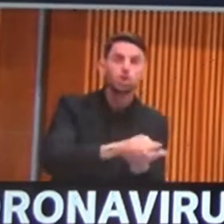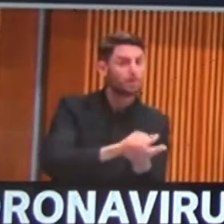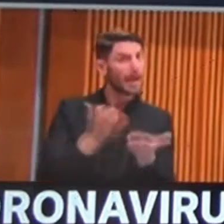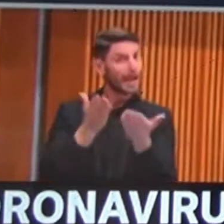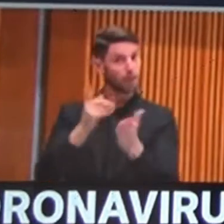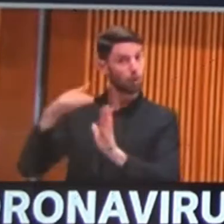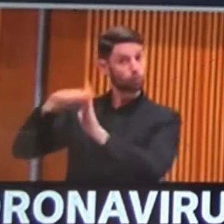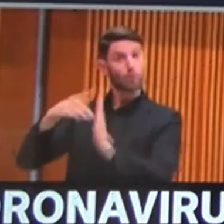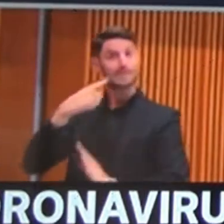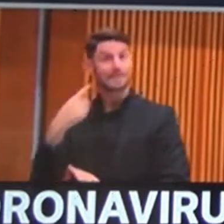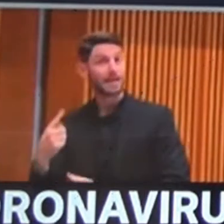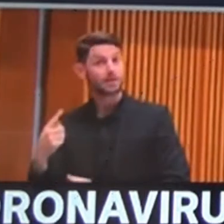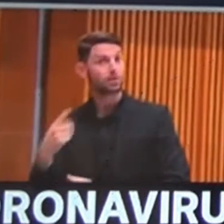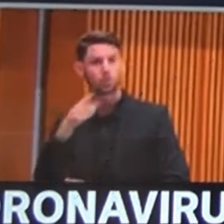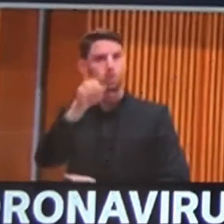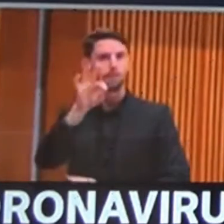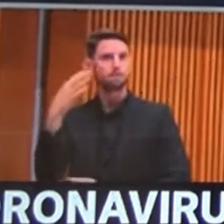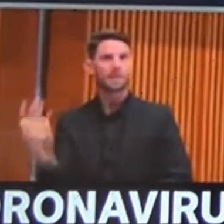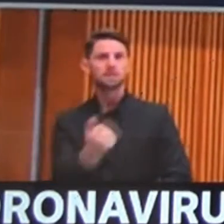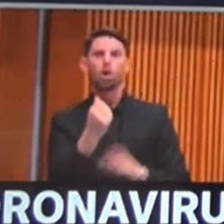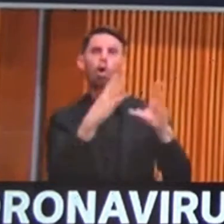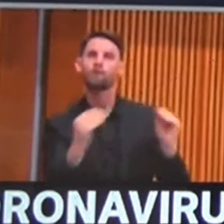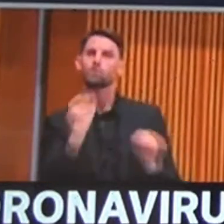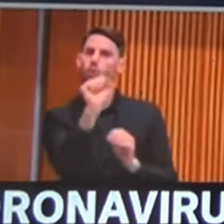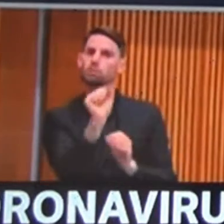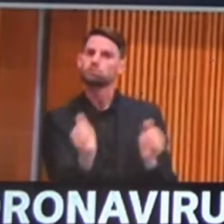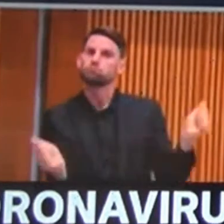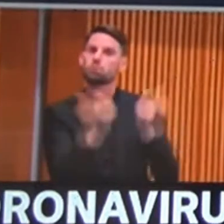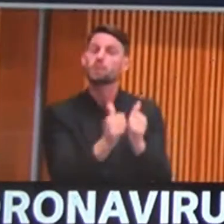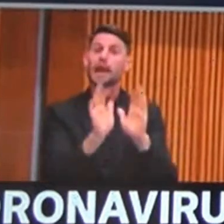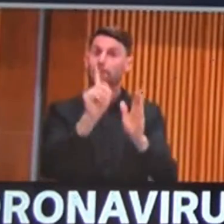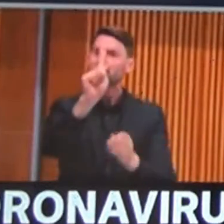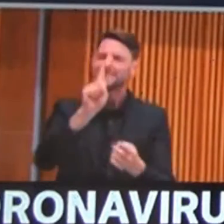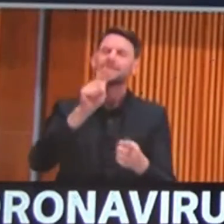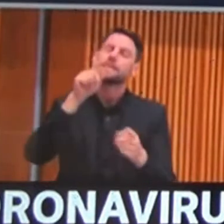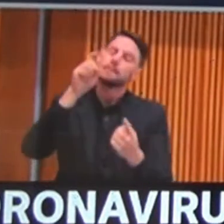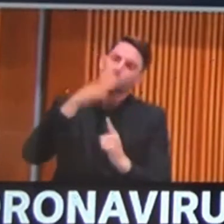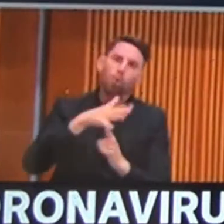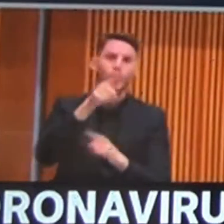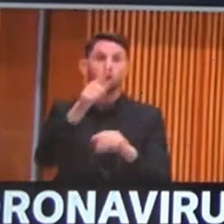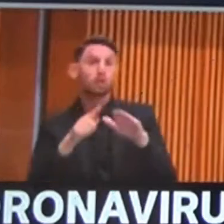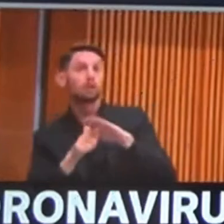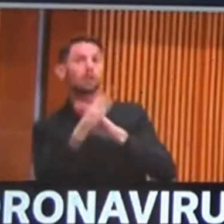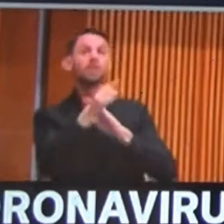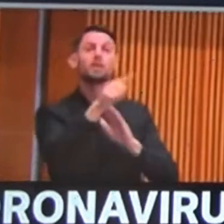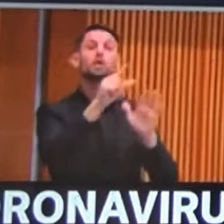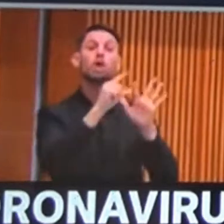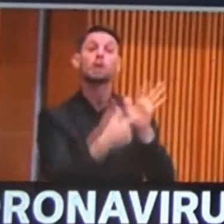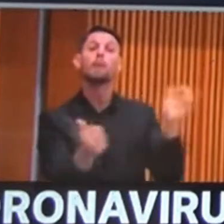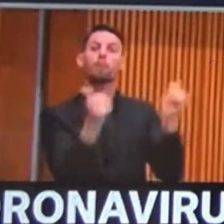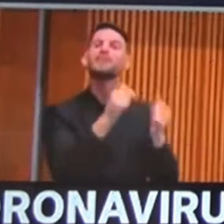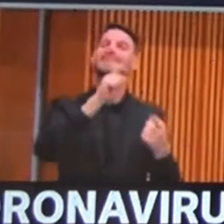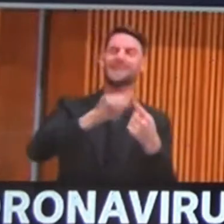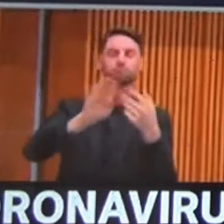while you do that, please make sure that you are adhering to the physical distancing measures which are in place to protect you and to